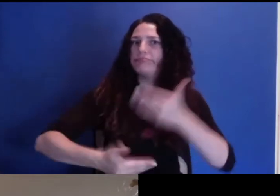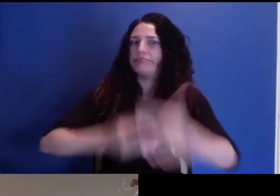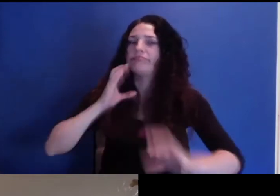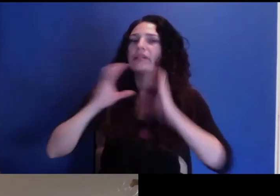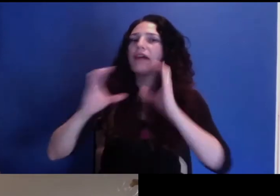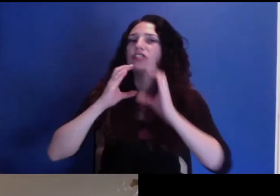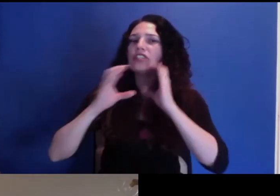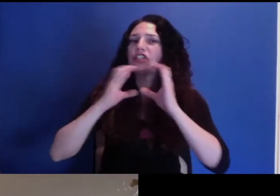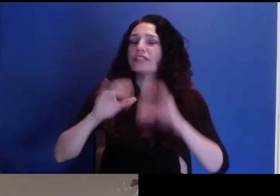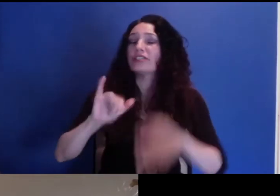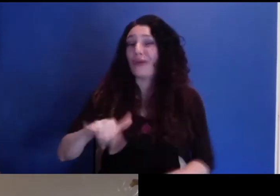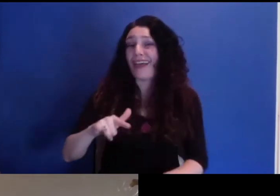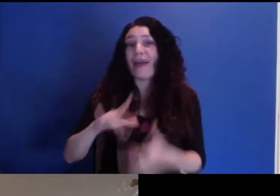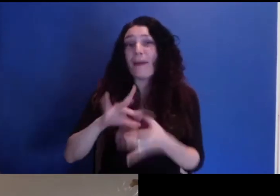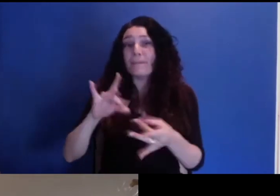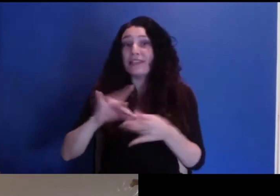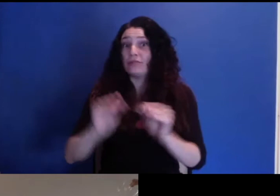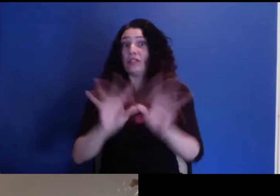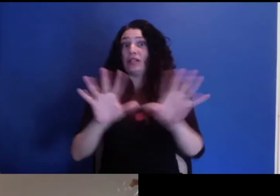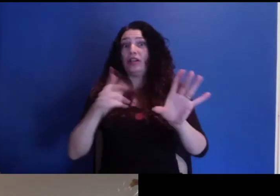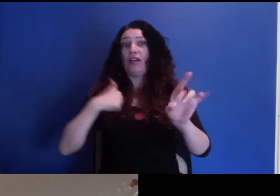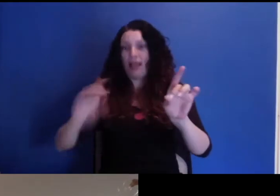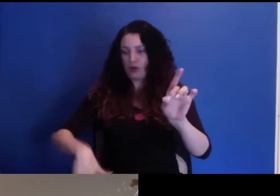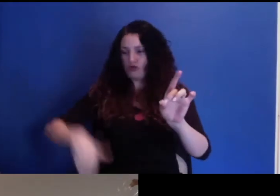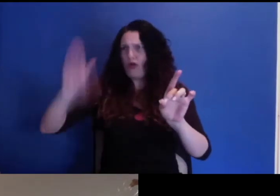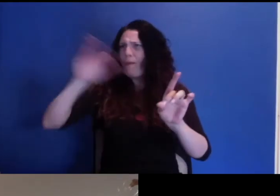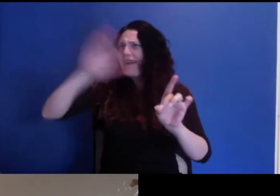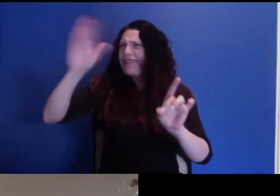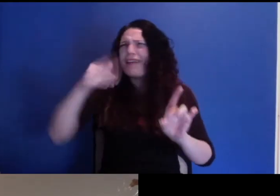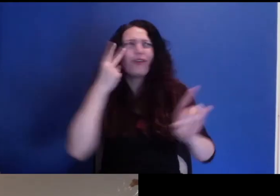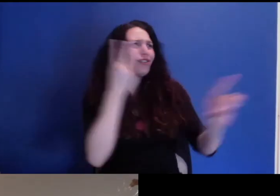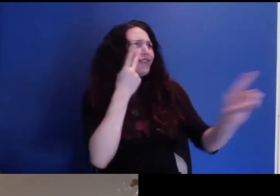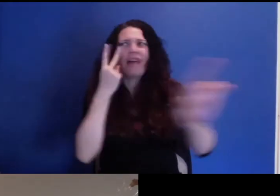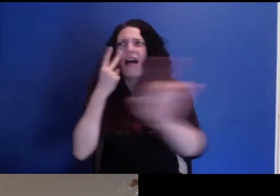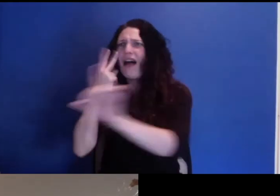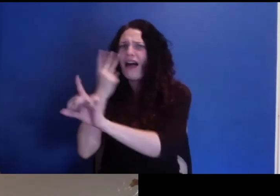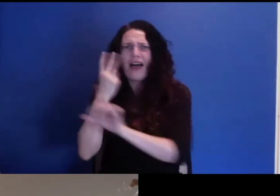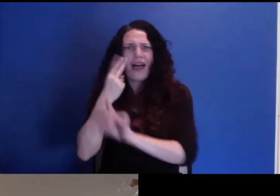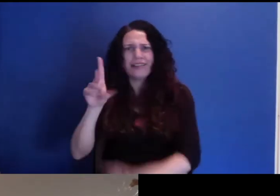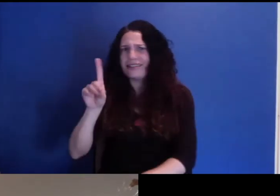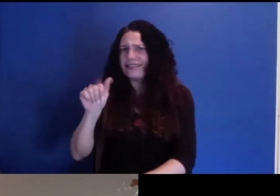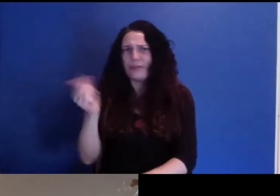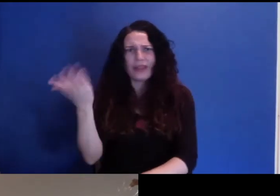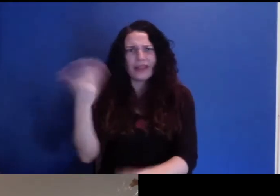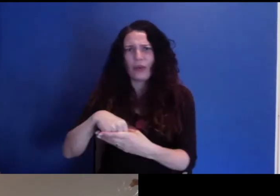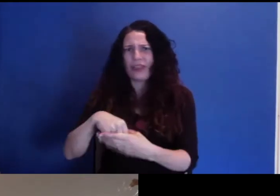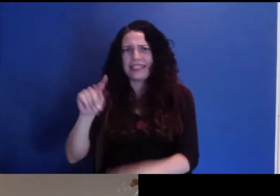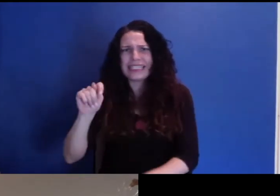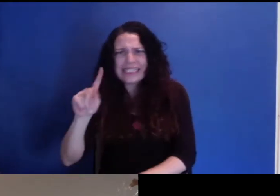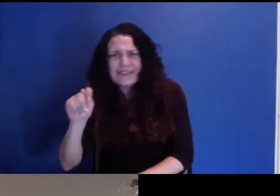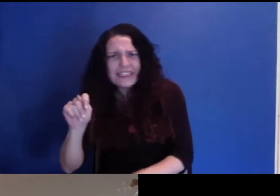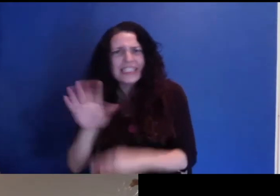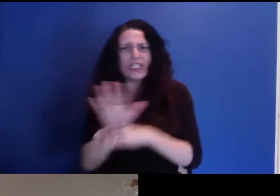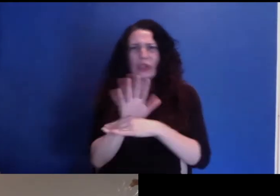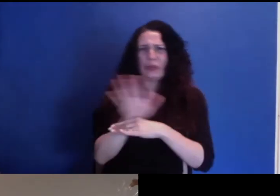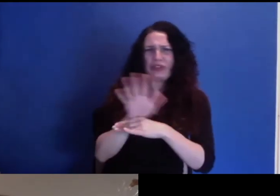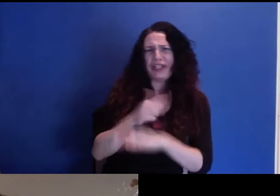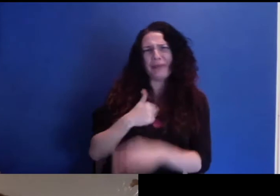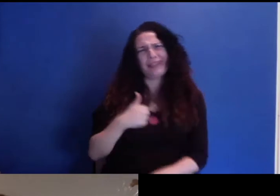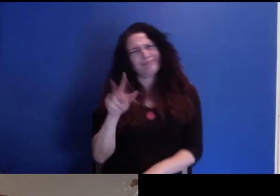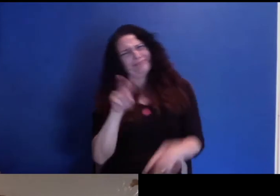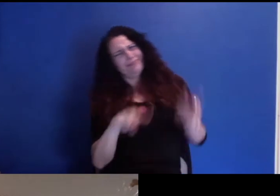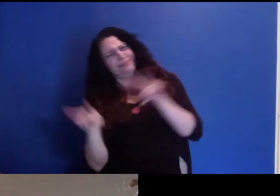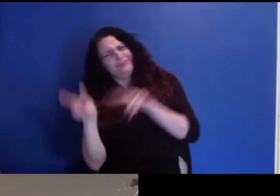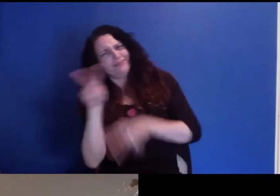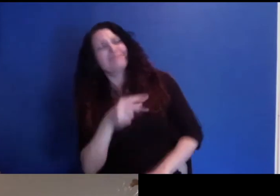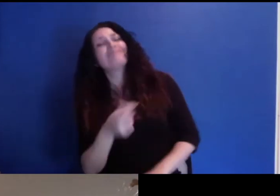up too, when I, you know, never saw disability being reflected back at me on the TV screen or movies. And so that kind of, you know, I got the message,